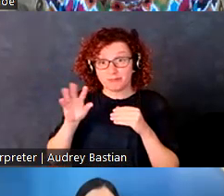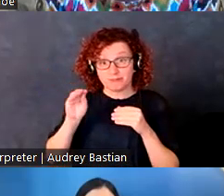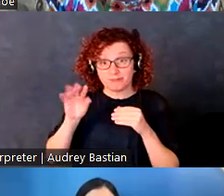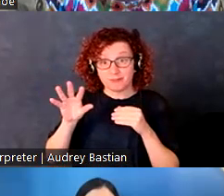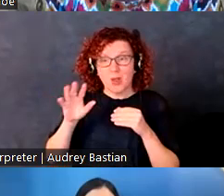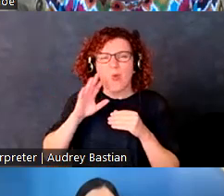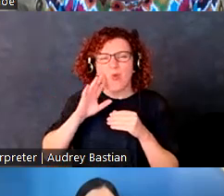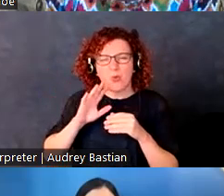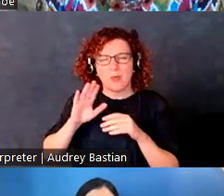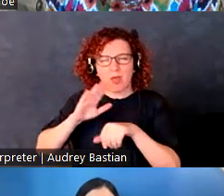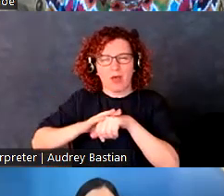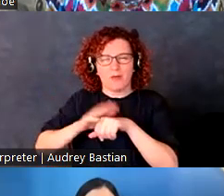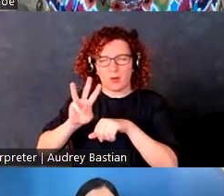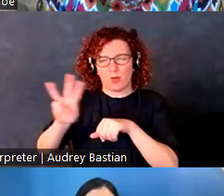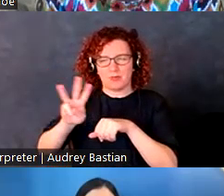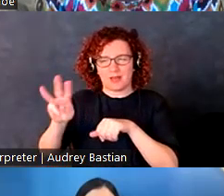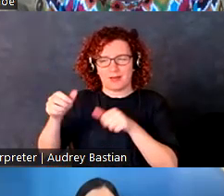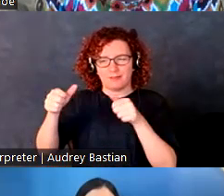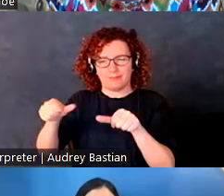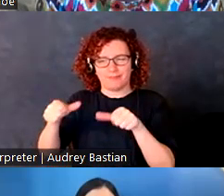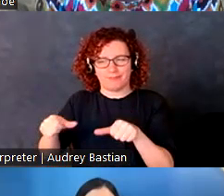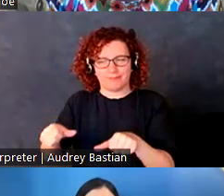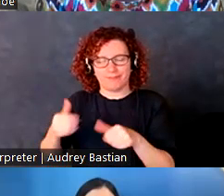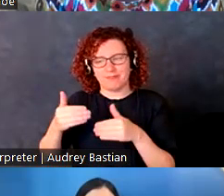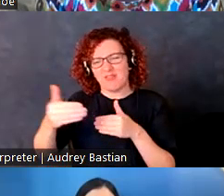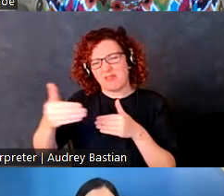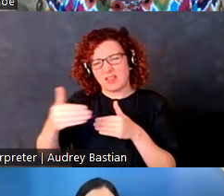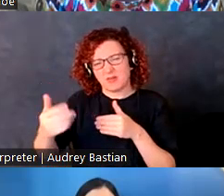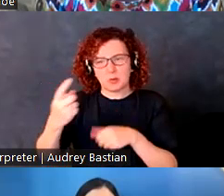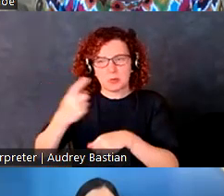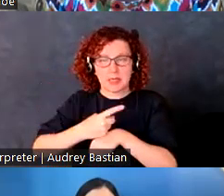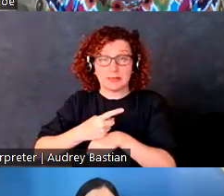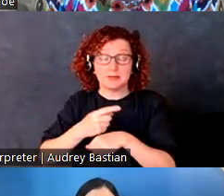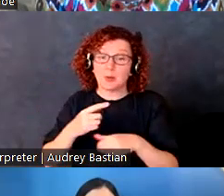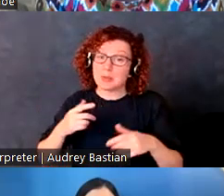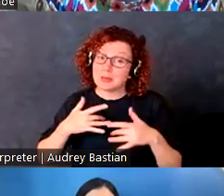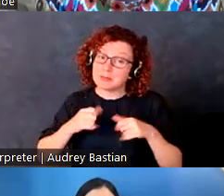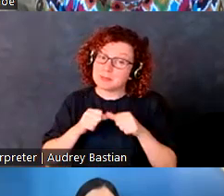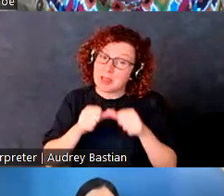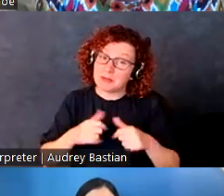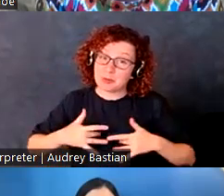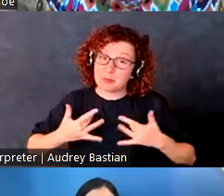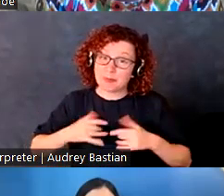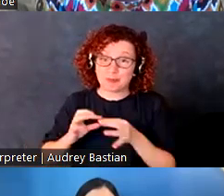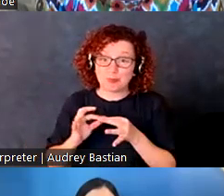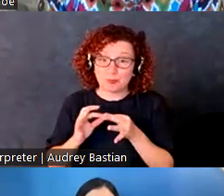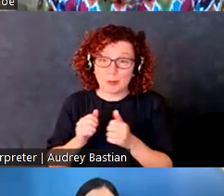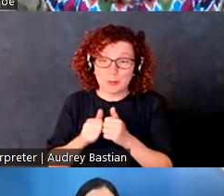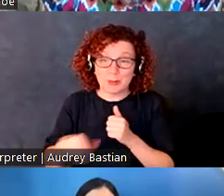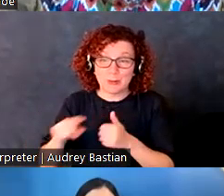and we look forward to continuing to hear from and work with you on this very exciting project. I hope you have a wonderful evening.